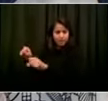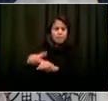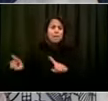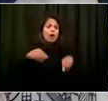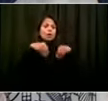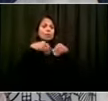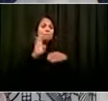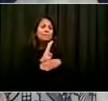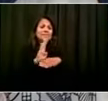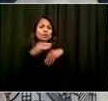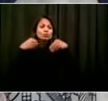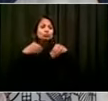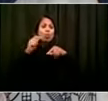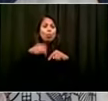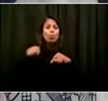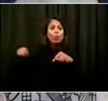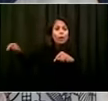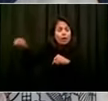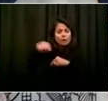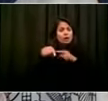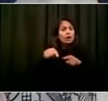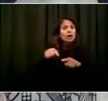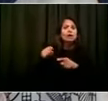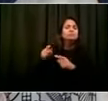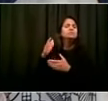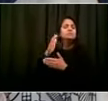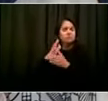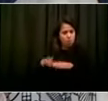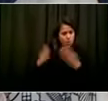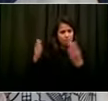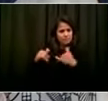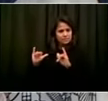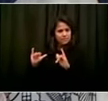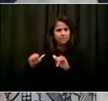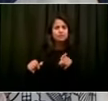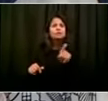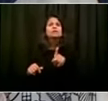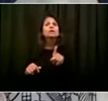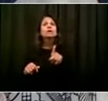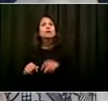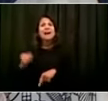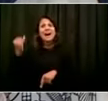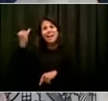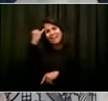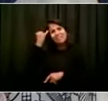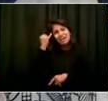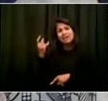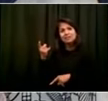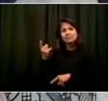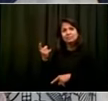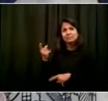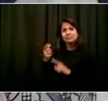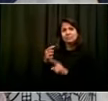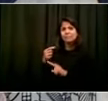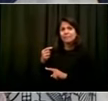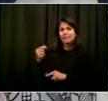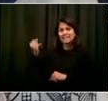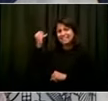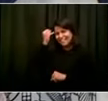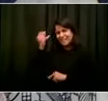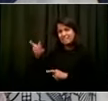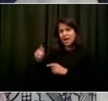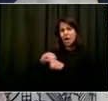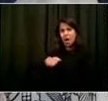example, that's very quick, rigorous enforcement. There's no question in that case. If you're open, you're not supposed to be open, you're shut